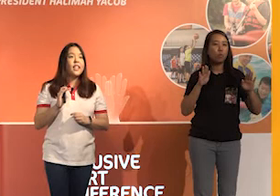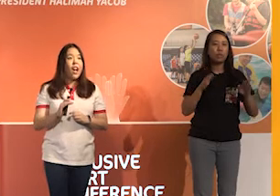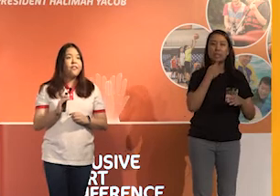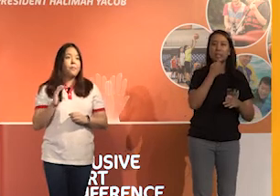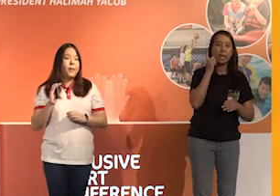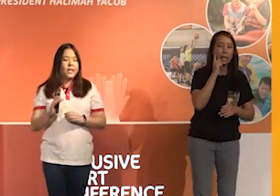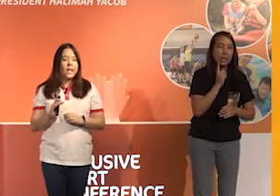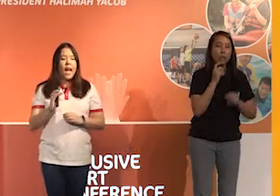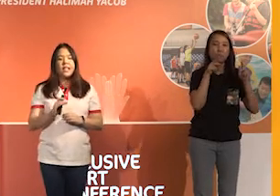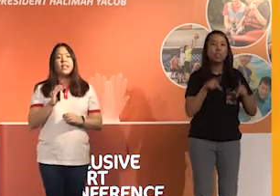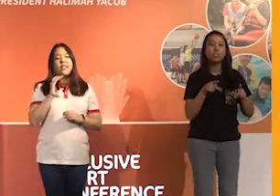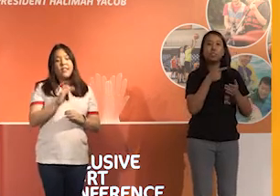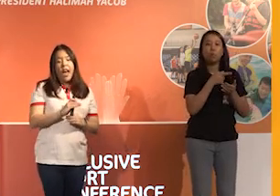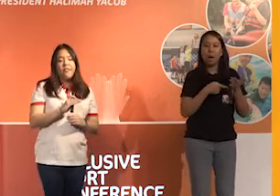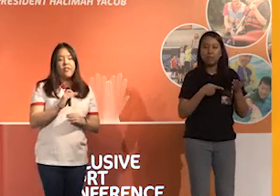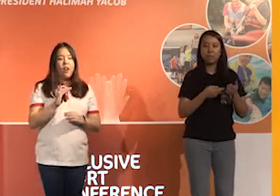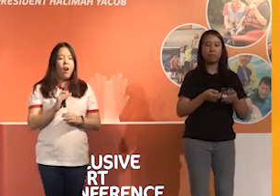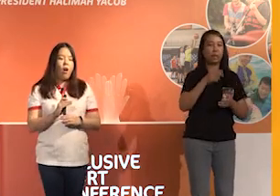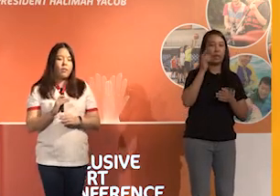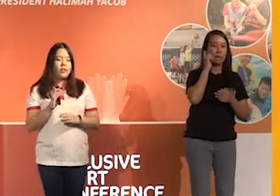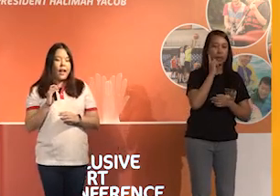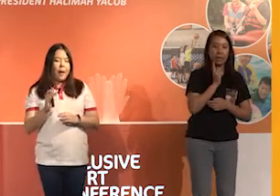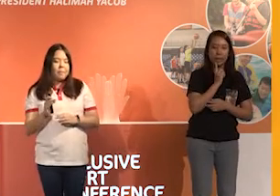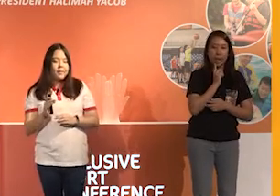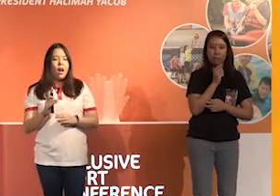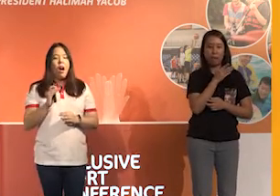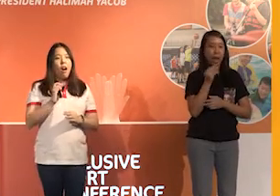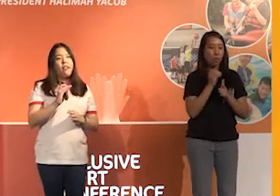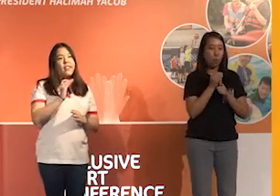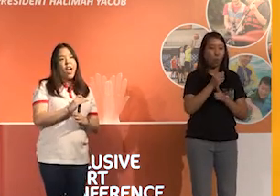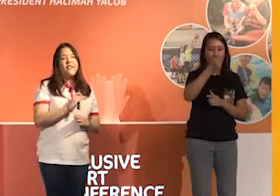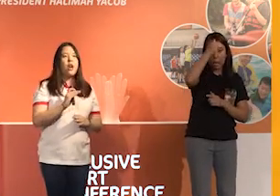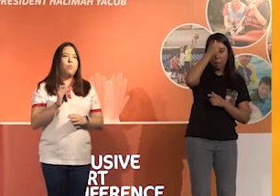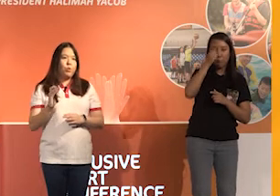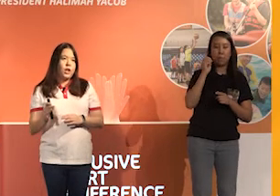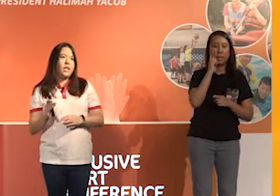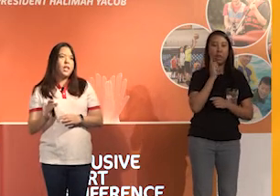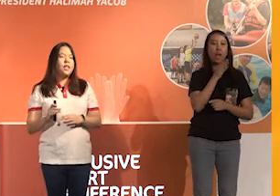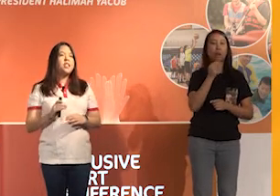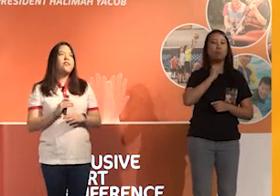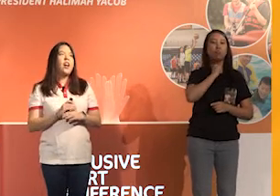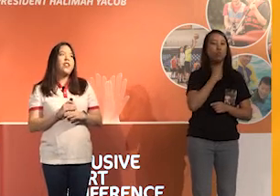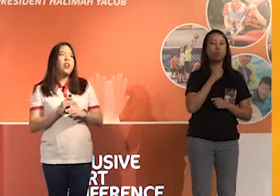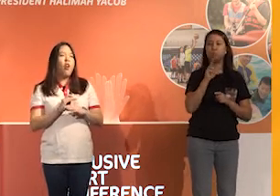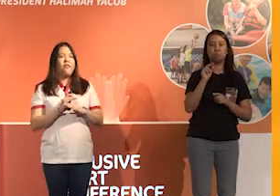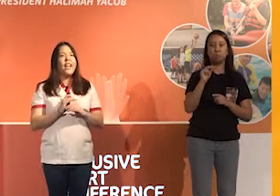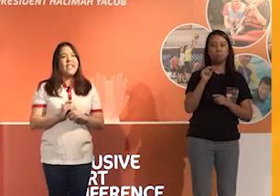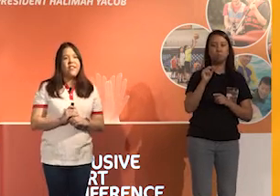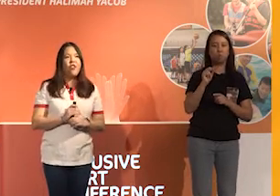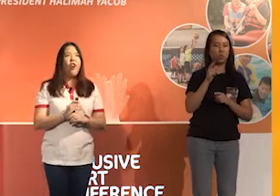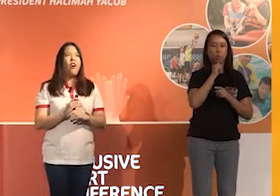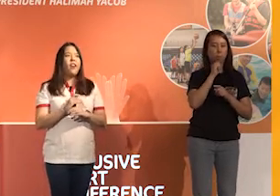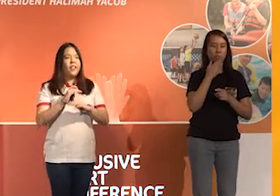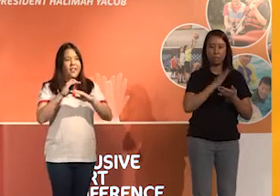any deaf person as deaf or dumb or deaf and moon. It's very